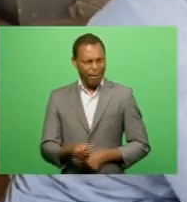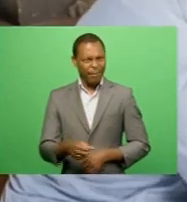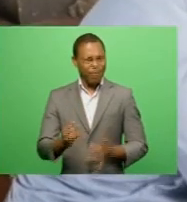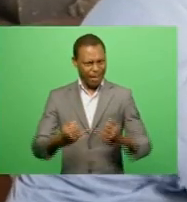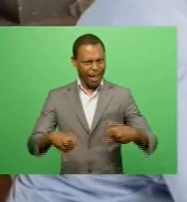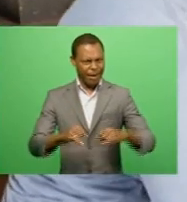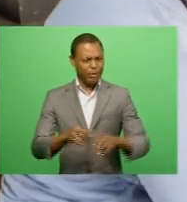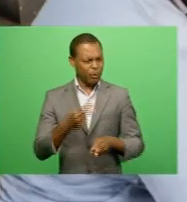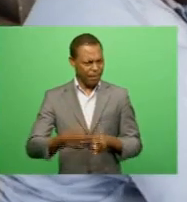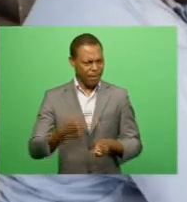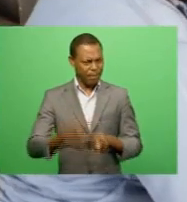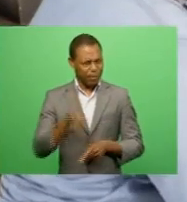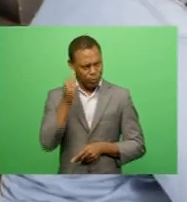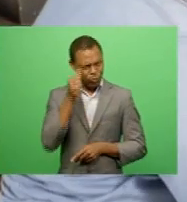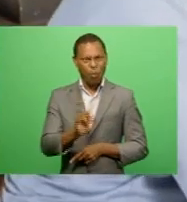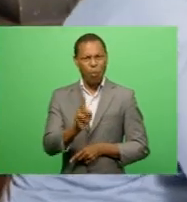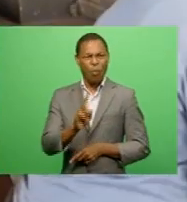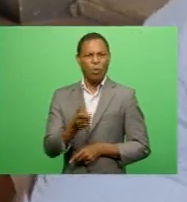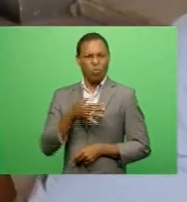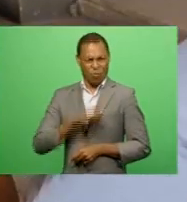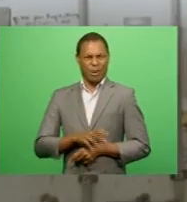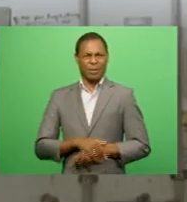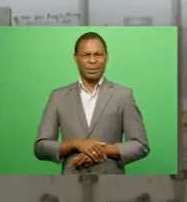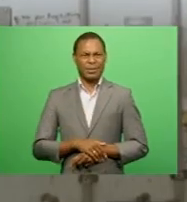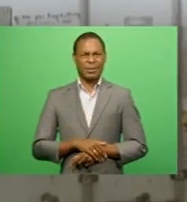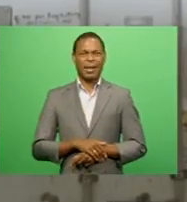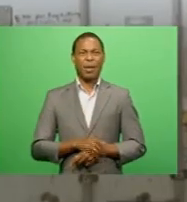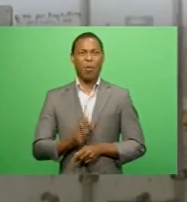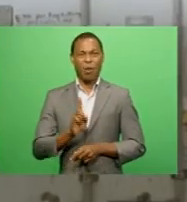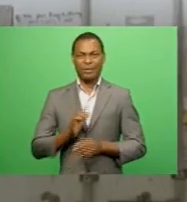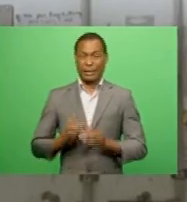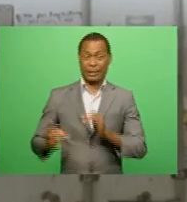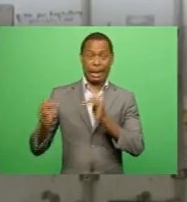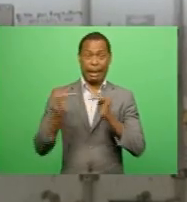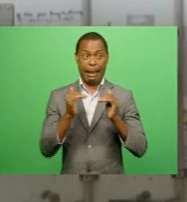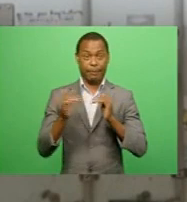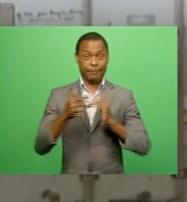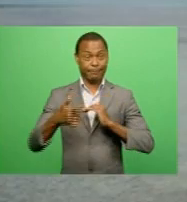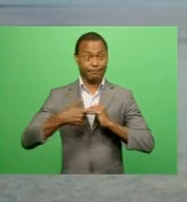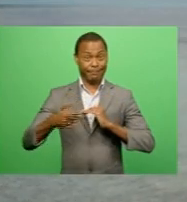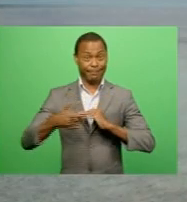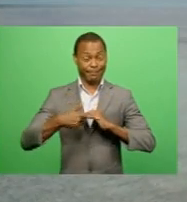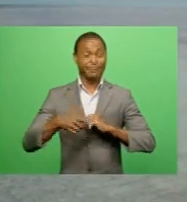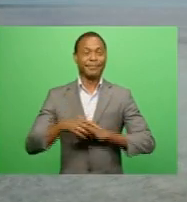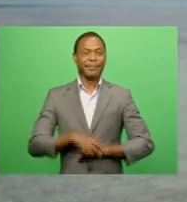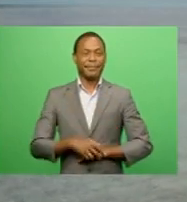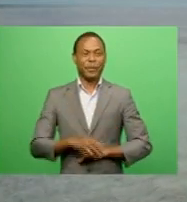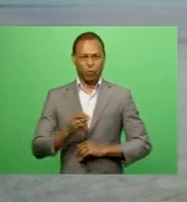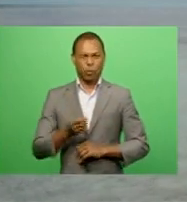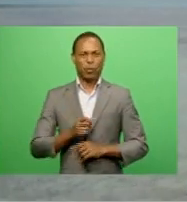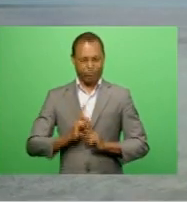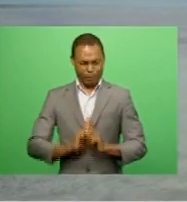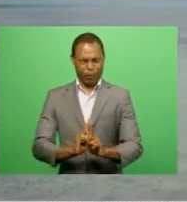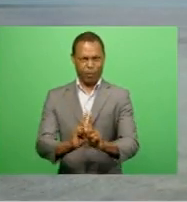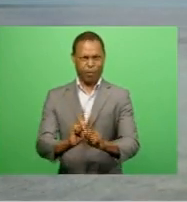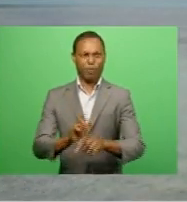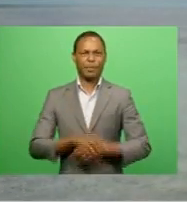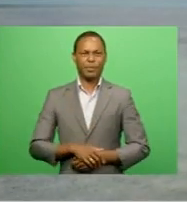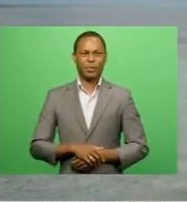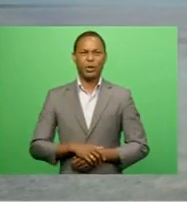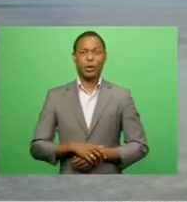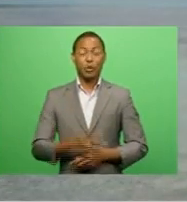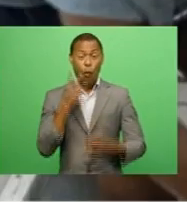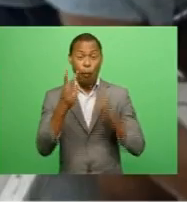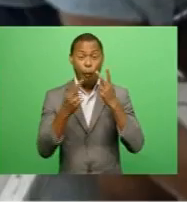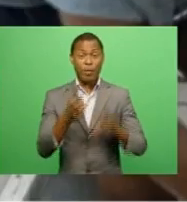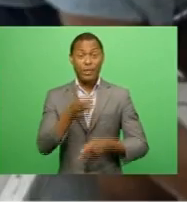know what we want, what grade we want. So we will now follow up with a buying trip. AME teams visited Kandavu and